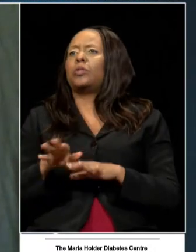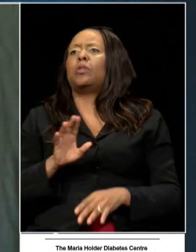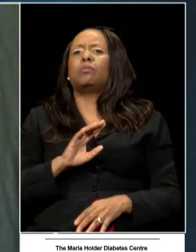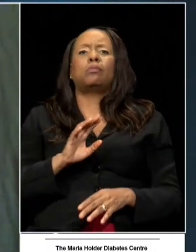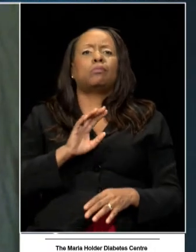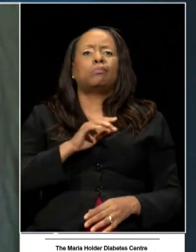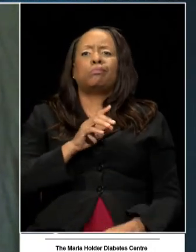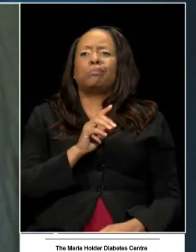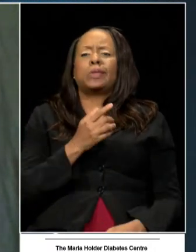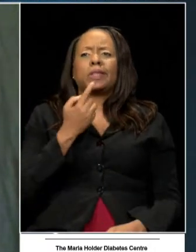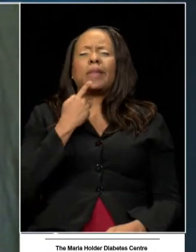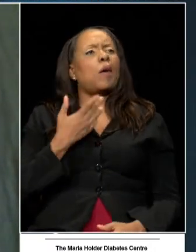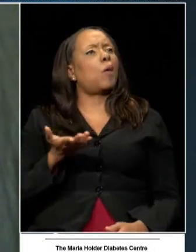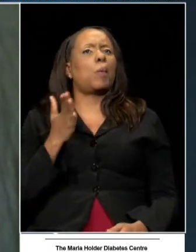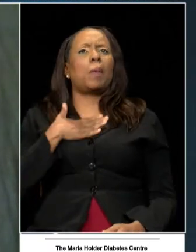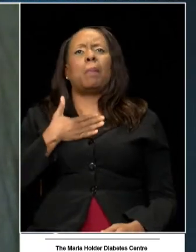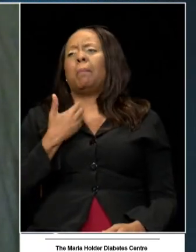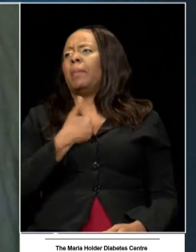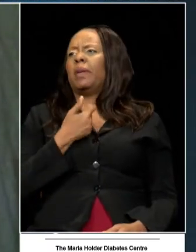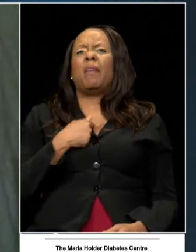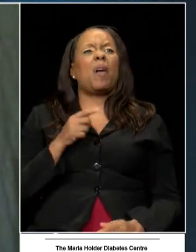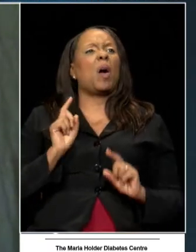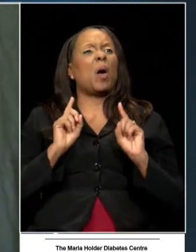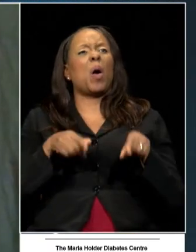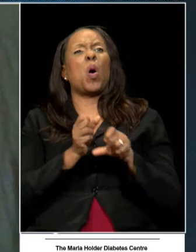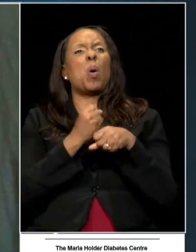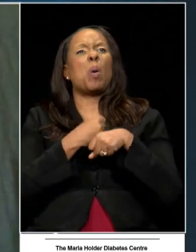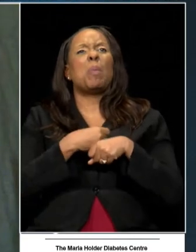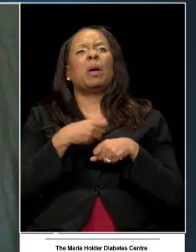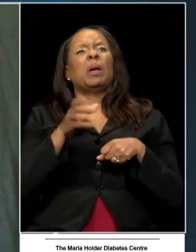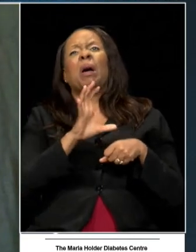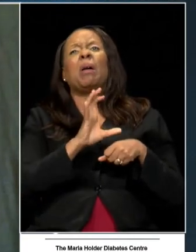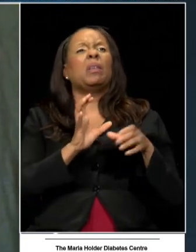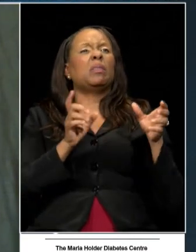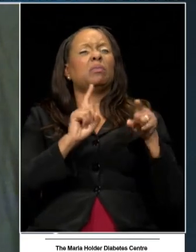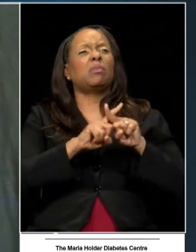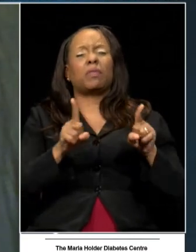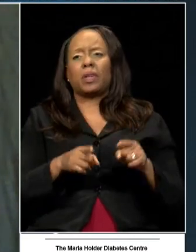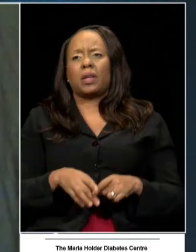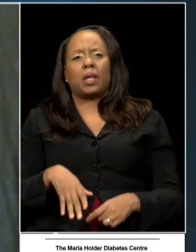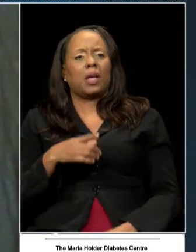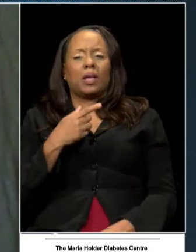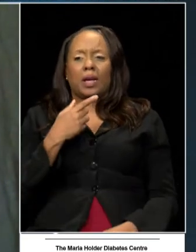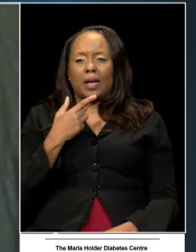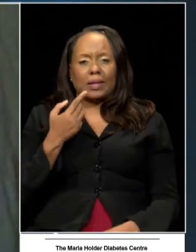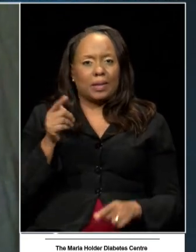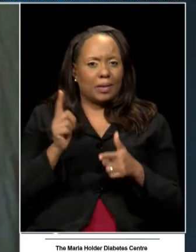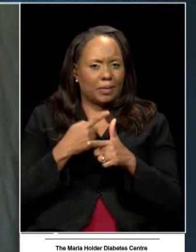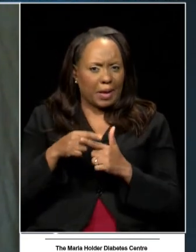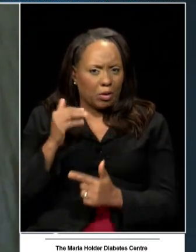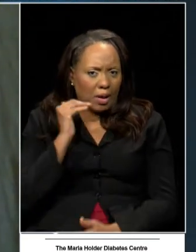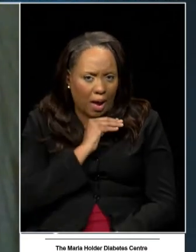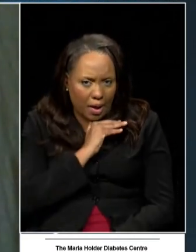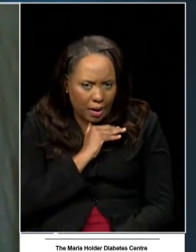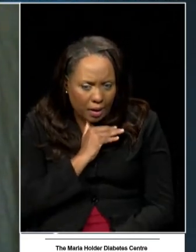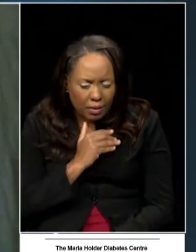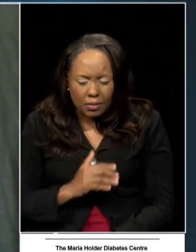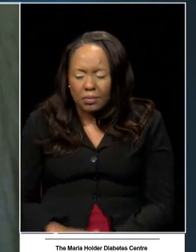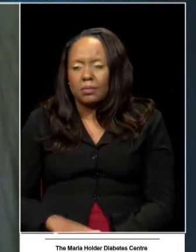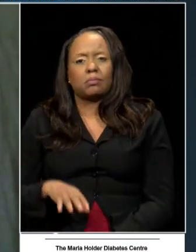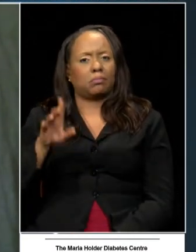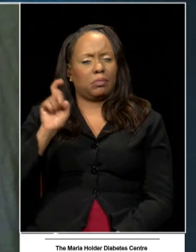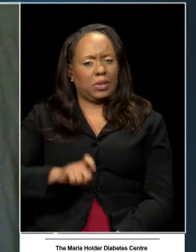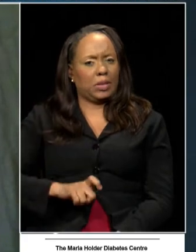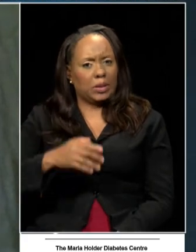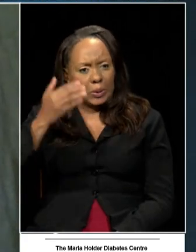own and, or, you know, telling us that you're taking the medication when you're not doing it, because, absolutely. You know, everybody needs to be informed. So